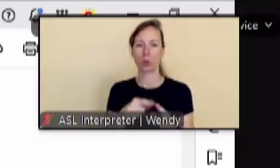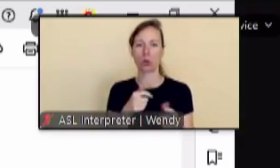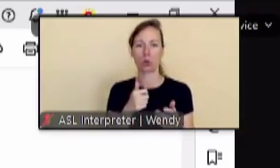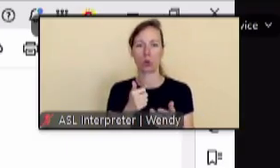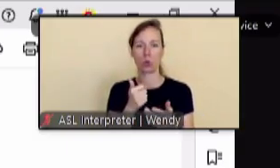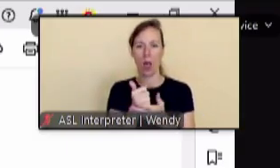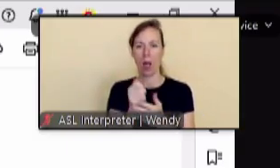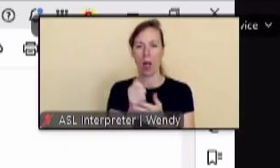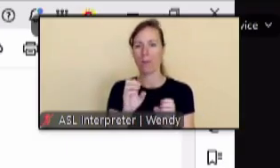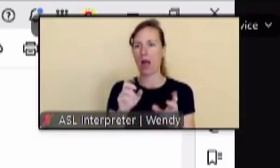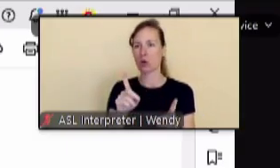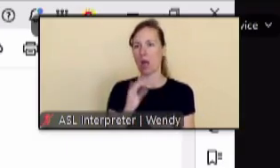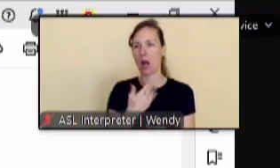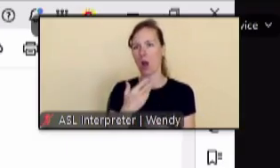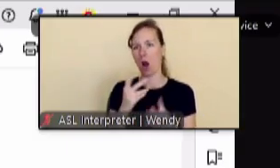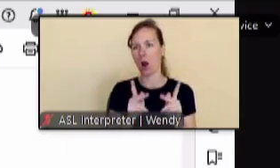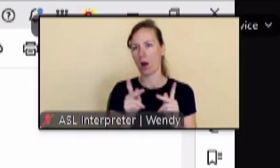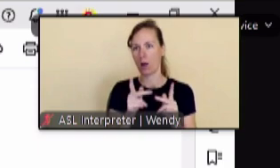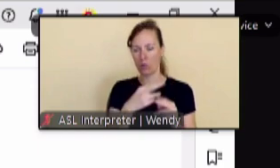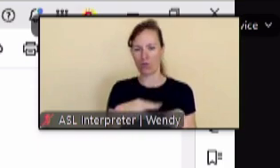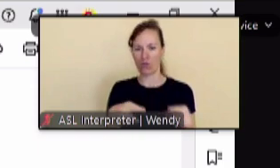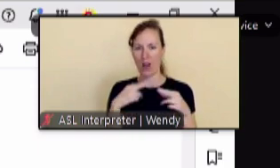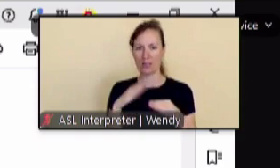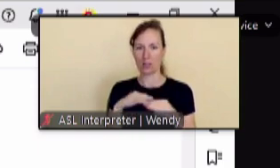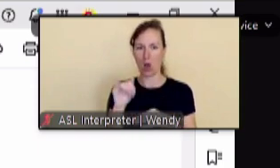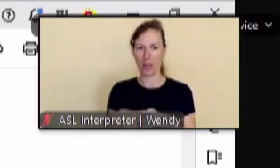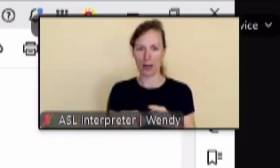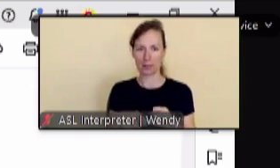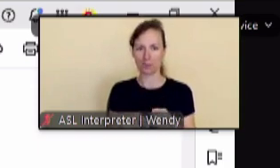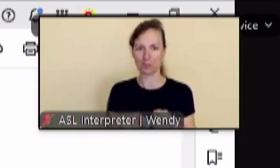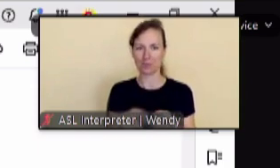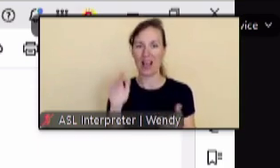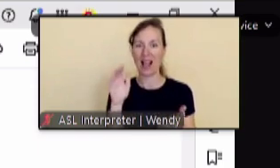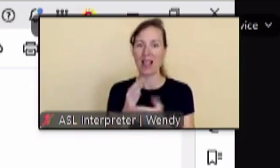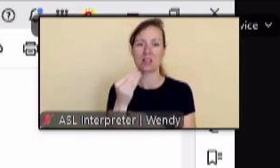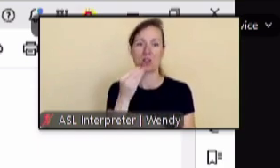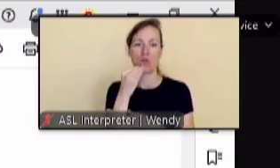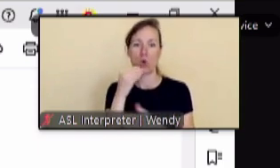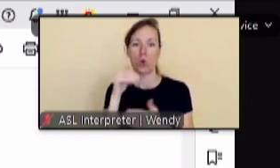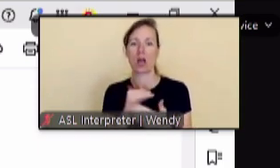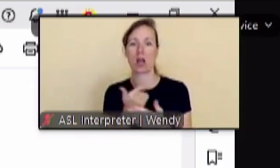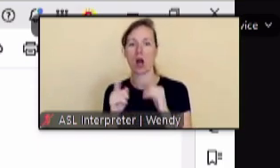less of the food matter that's in our trash, the less our tipping fees are.